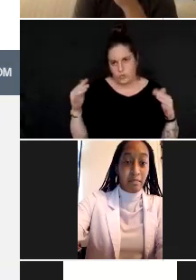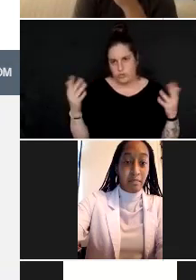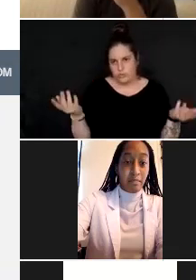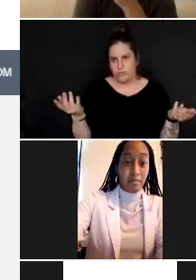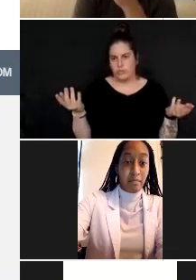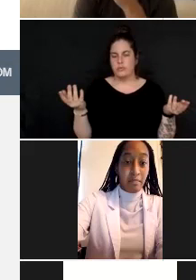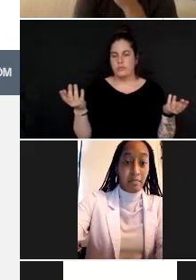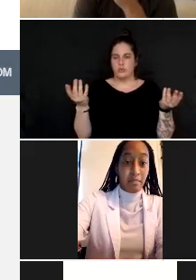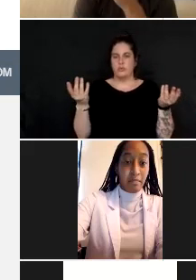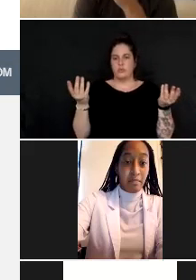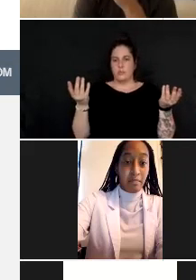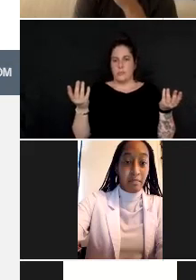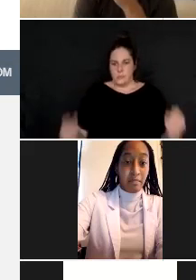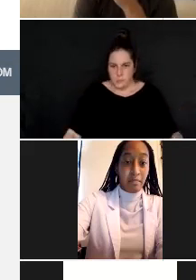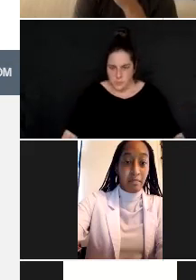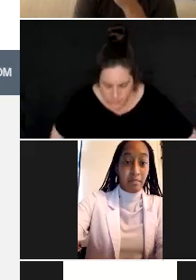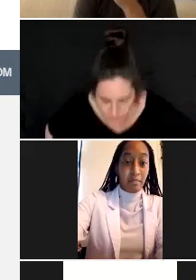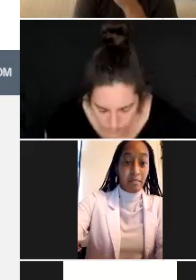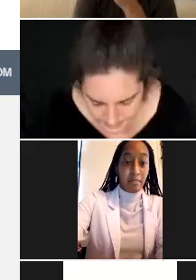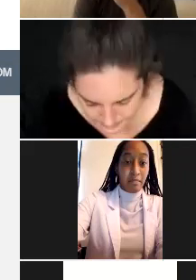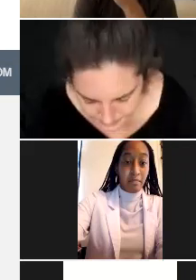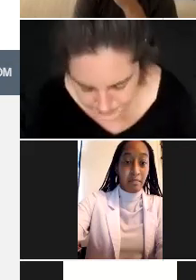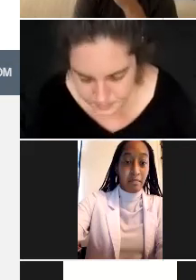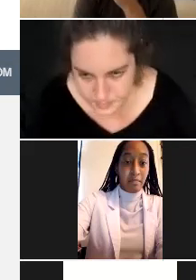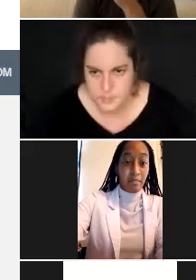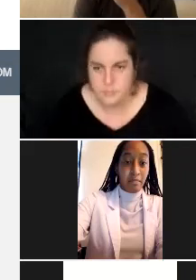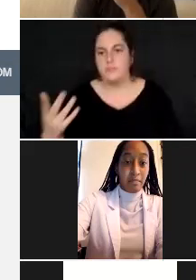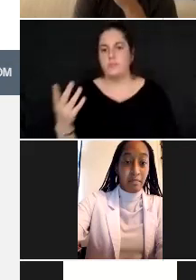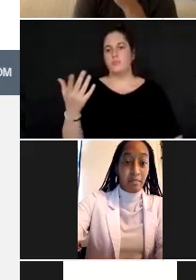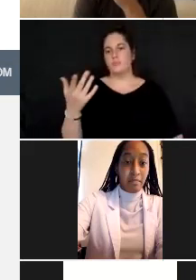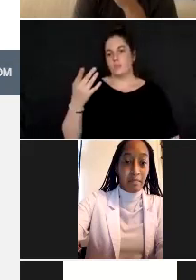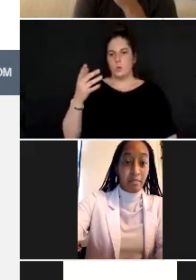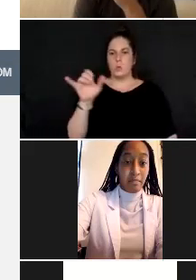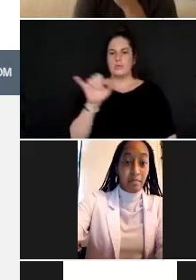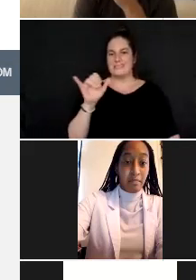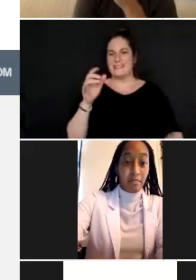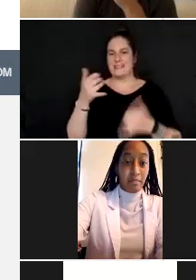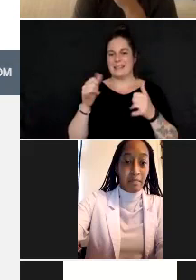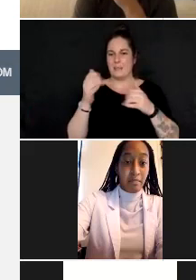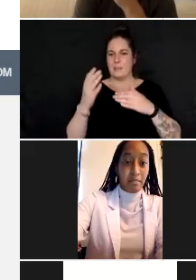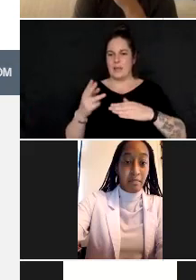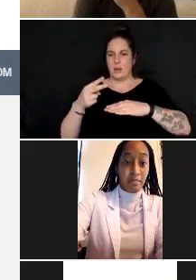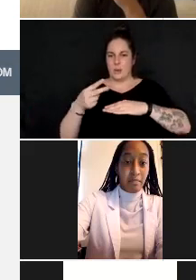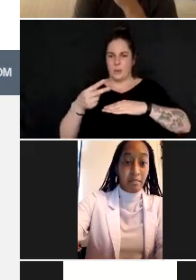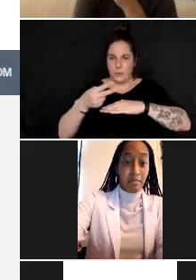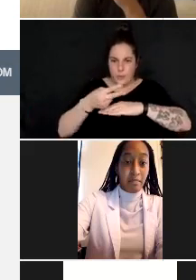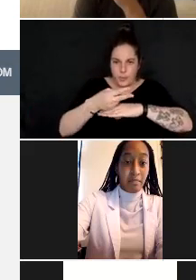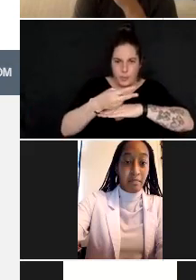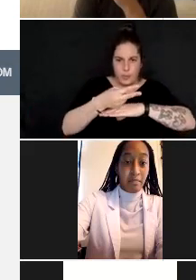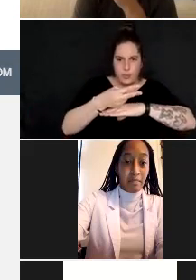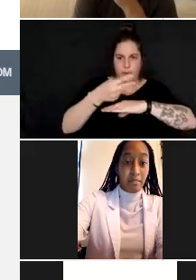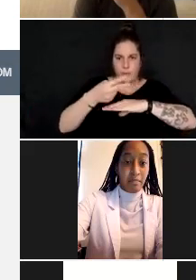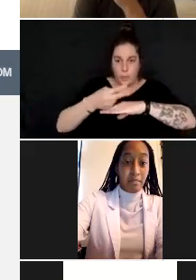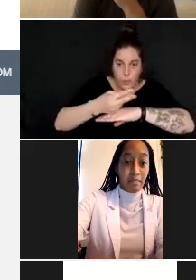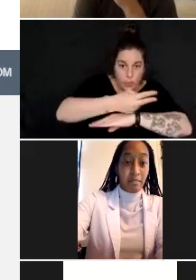as the player slides. And so you could think of it like this: if the player is sliding on a shorter or longer